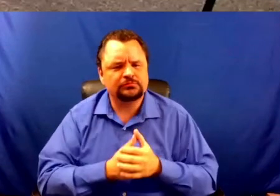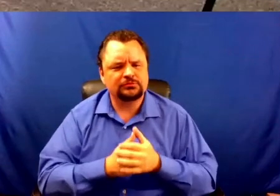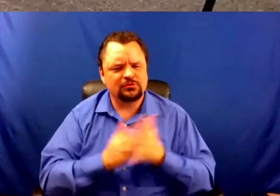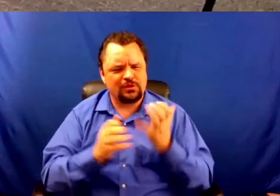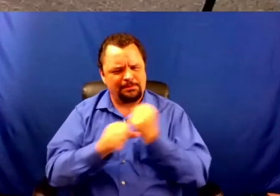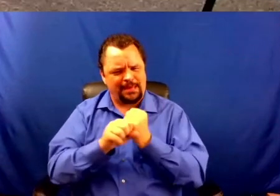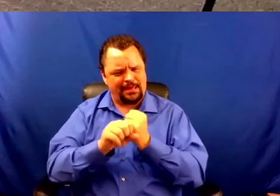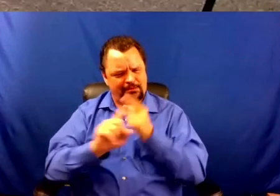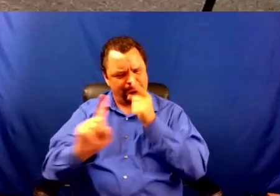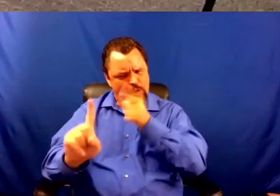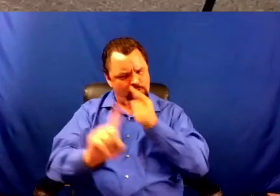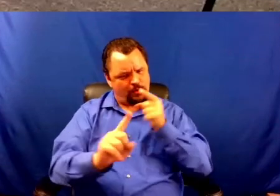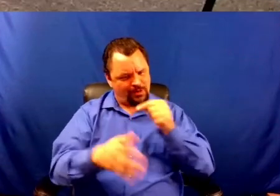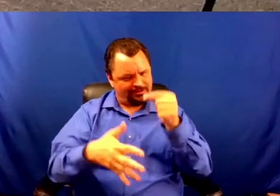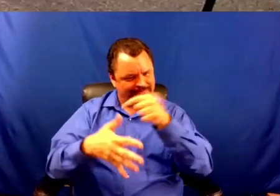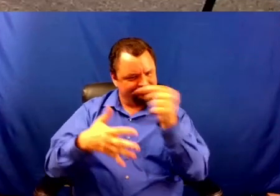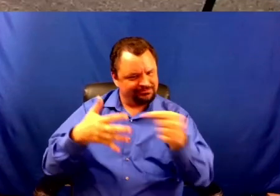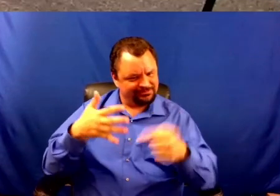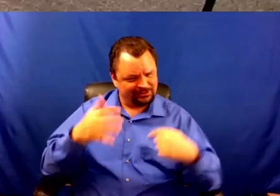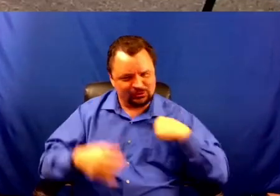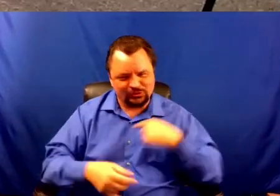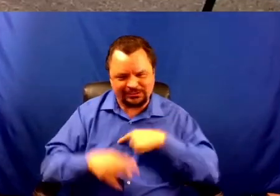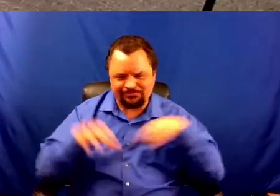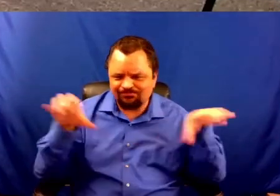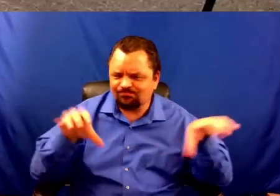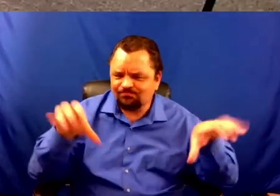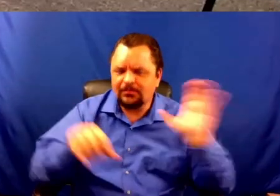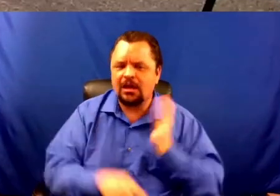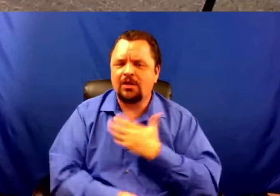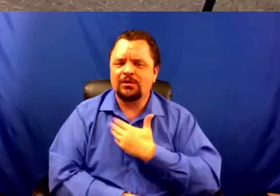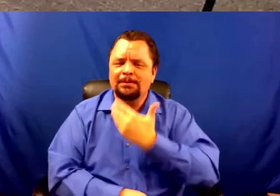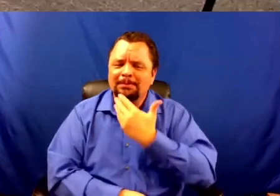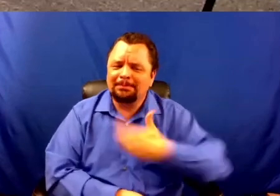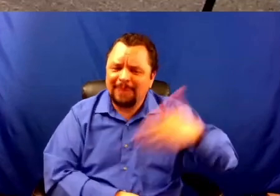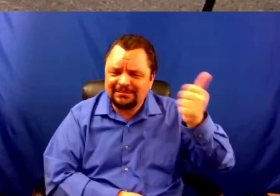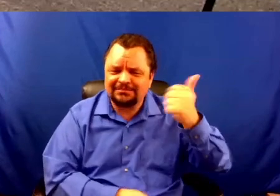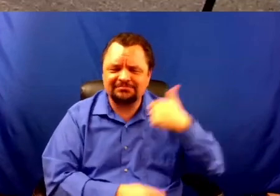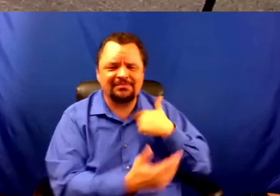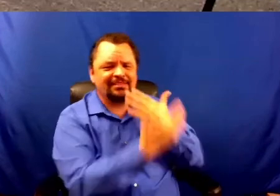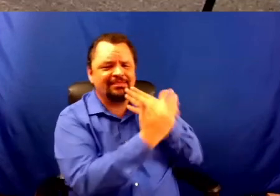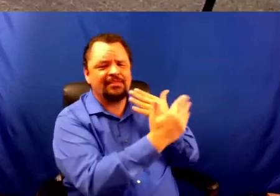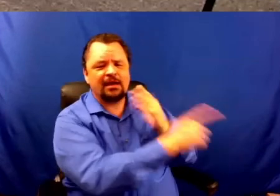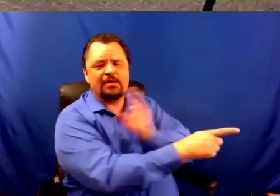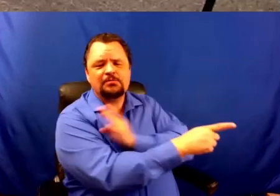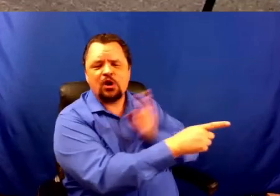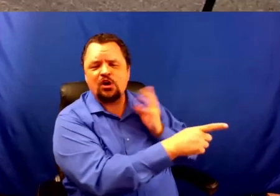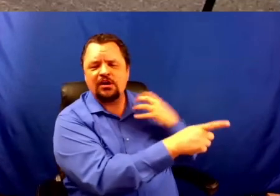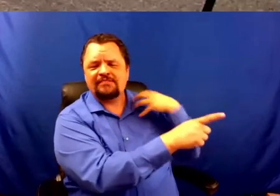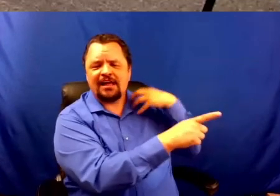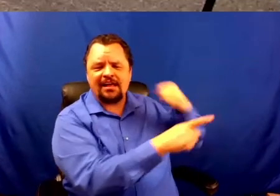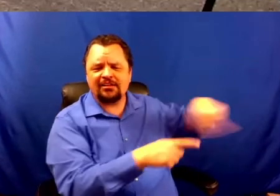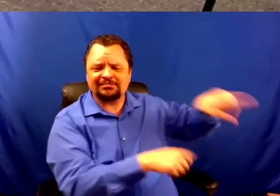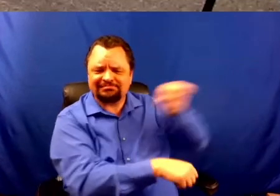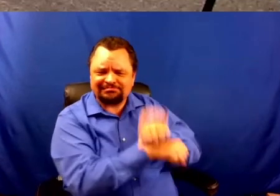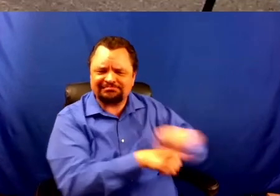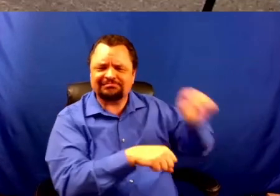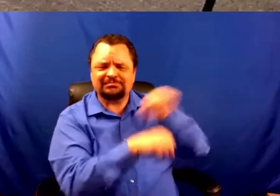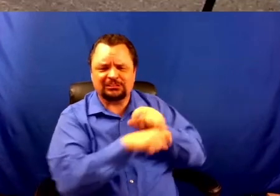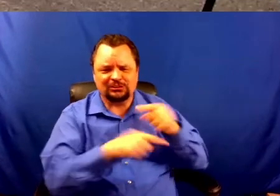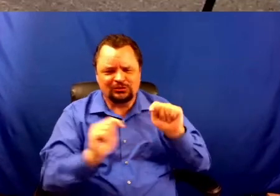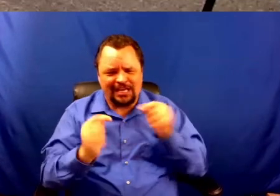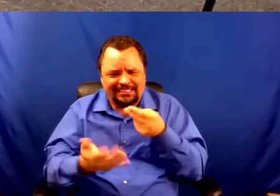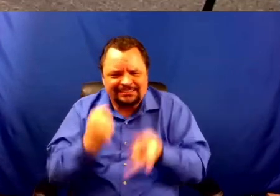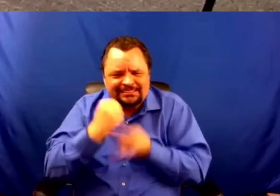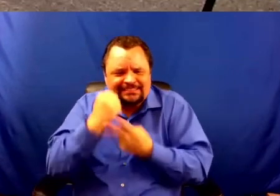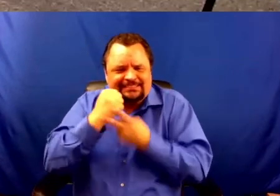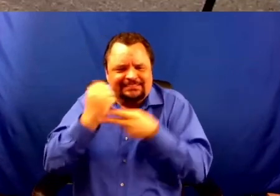we're doing the best we can. We're grateful to the Board of Health, your support for the using the fund reserve, and then the county